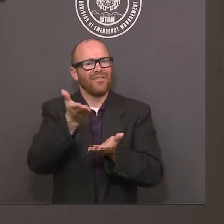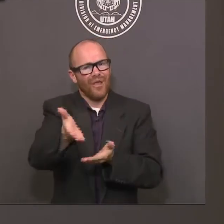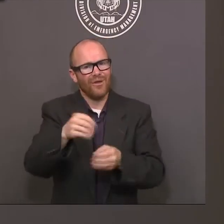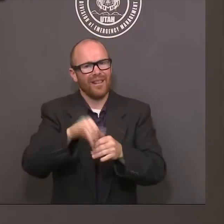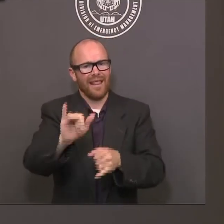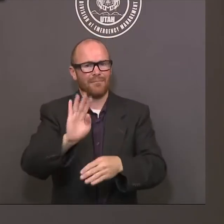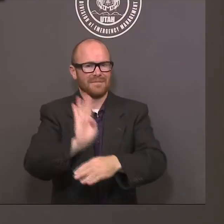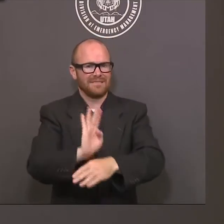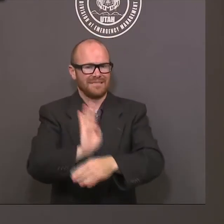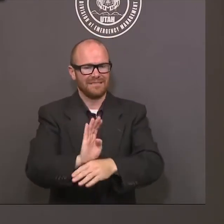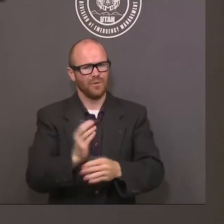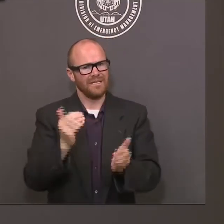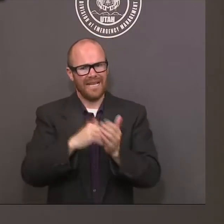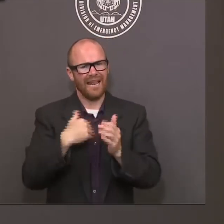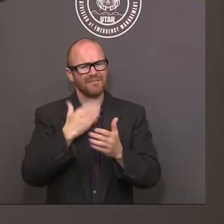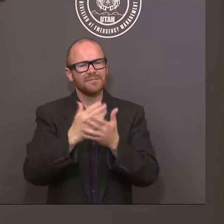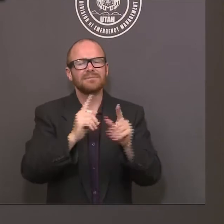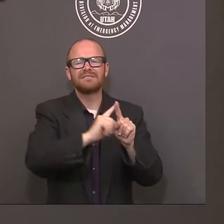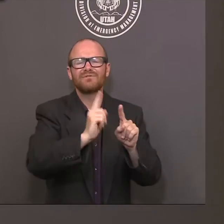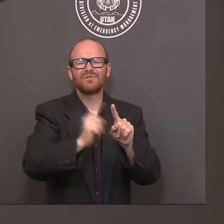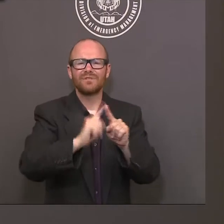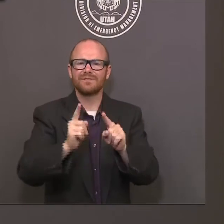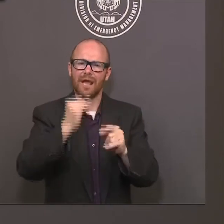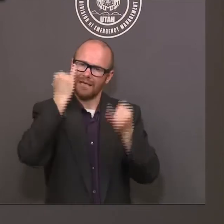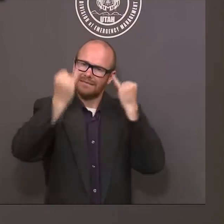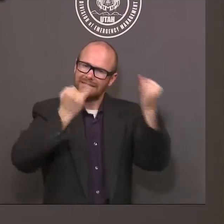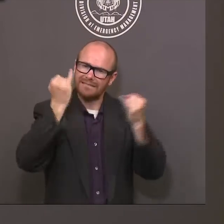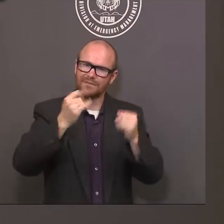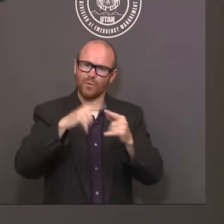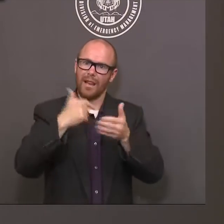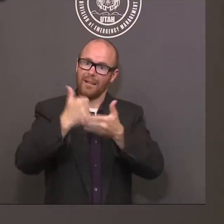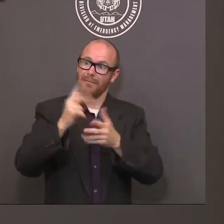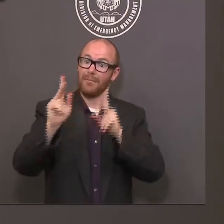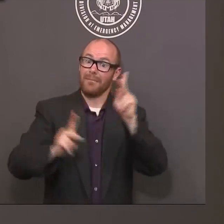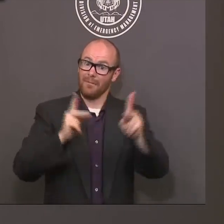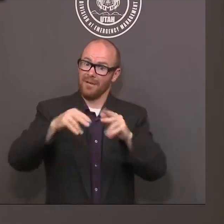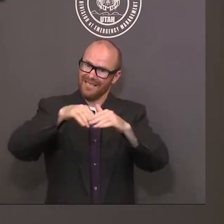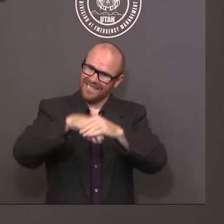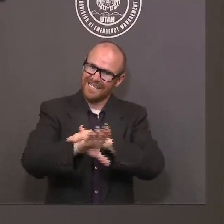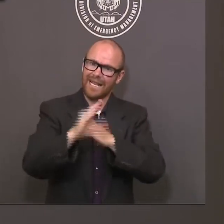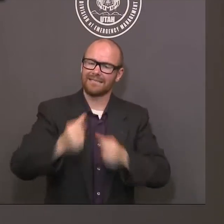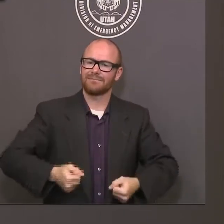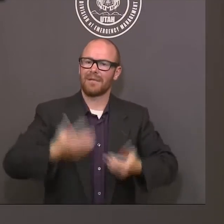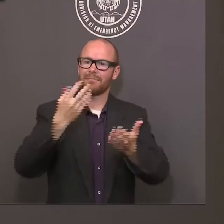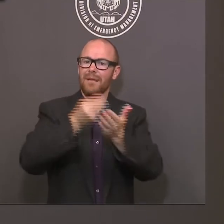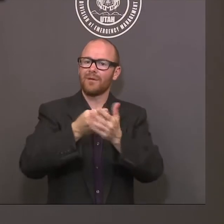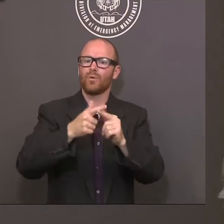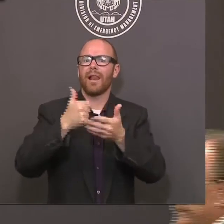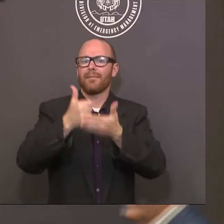other ways to safely stay engaged in the economy. So, thank you.